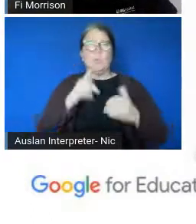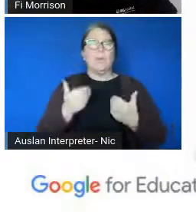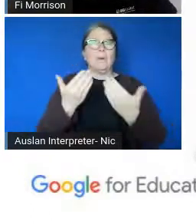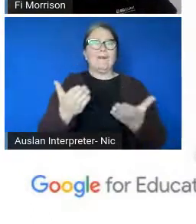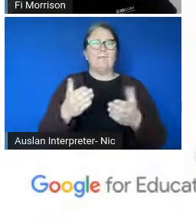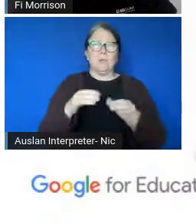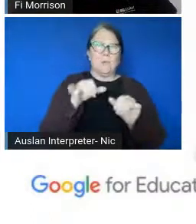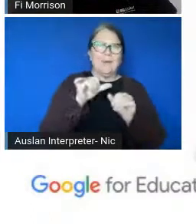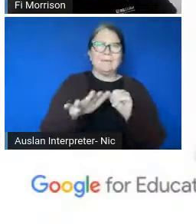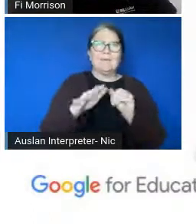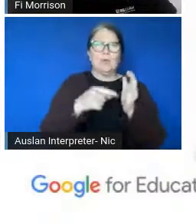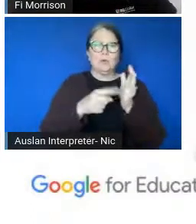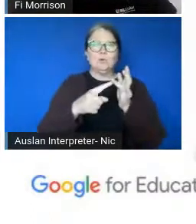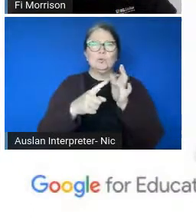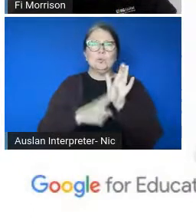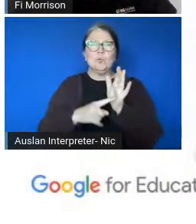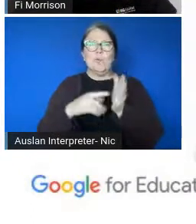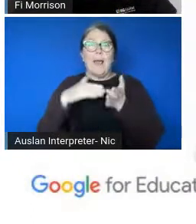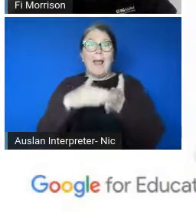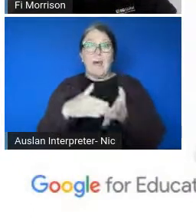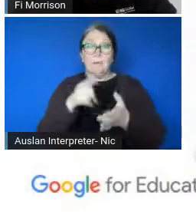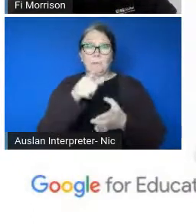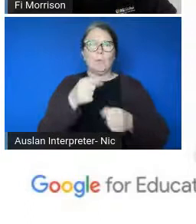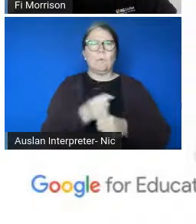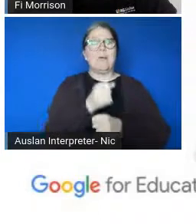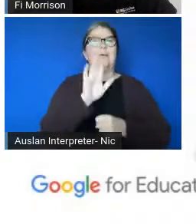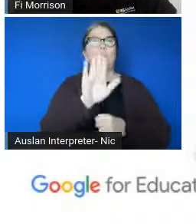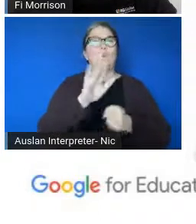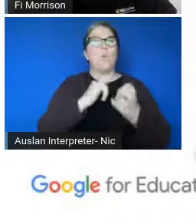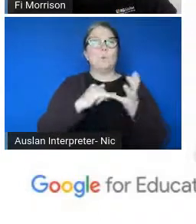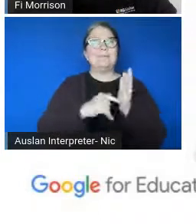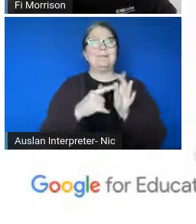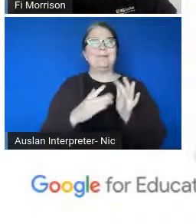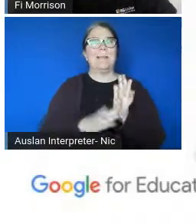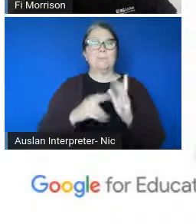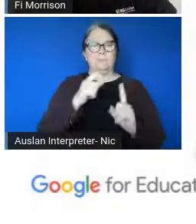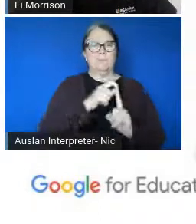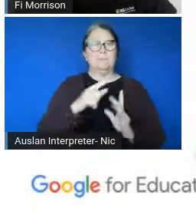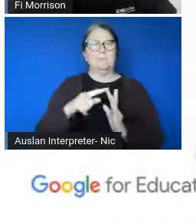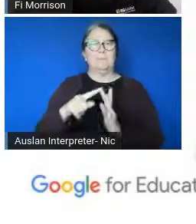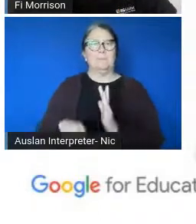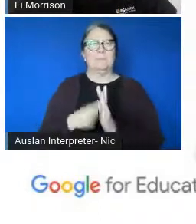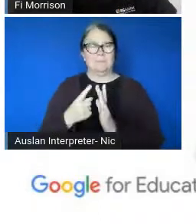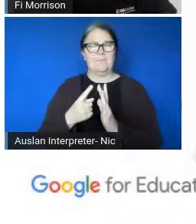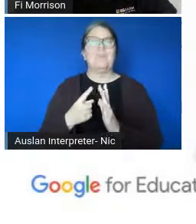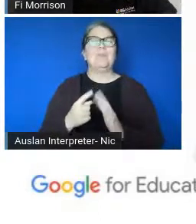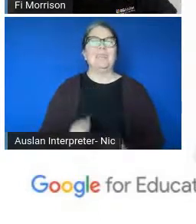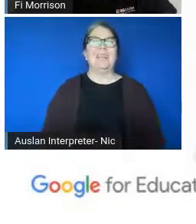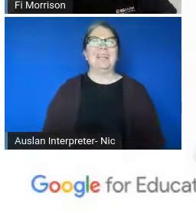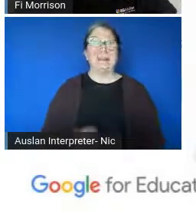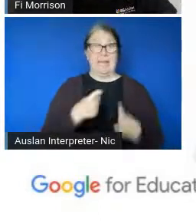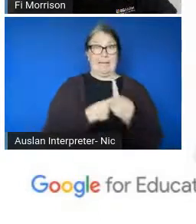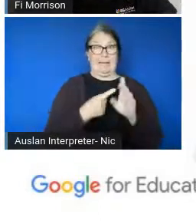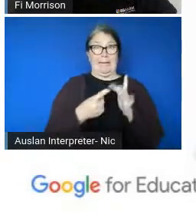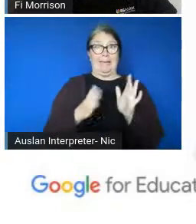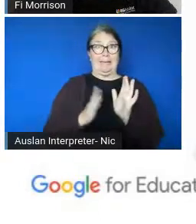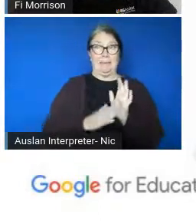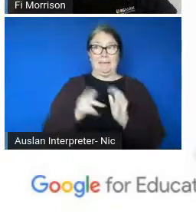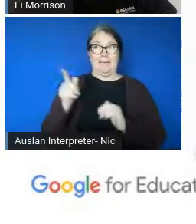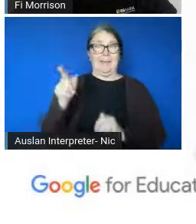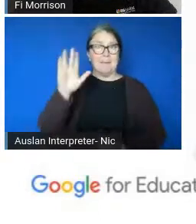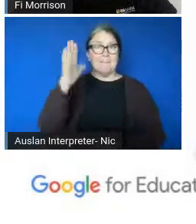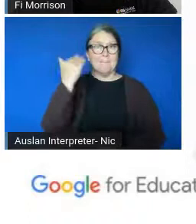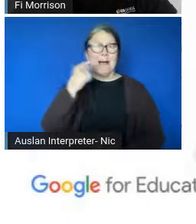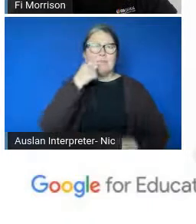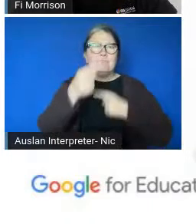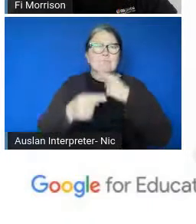own STEM project. As Kimberly alluded to just now, for those of you who want a micro-credential,